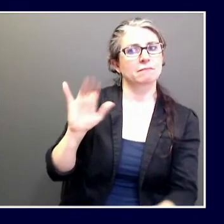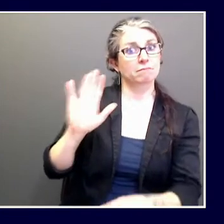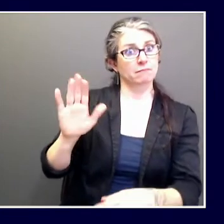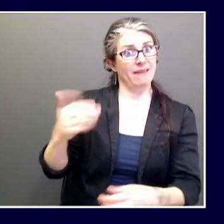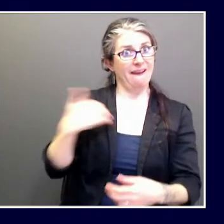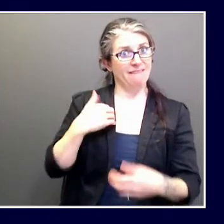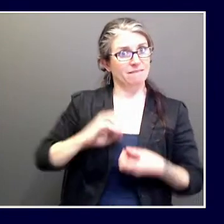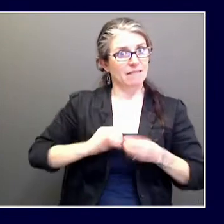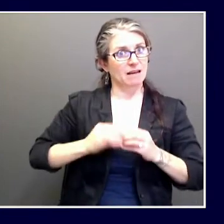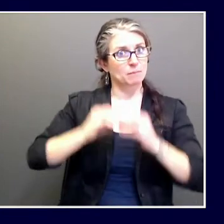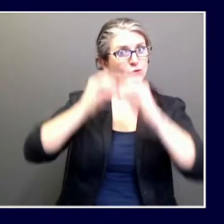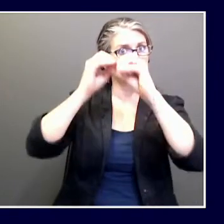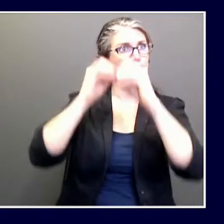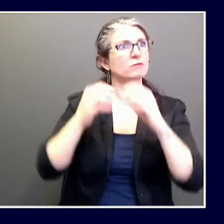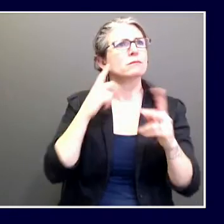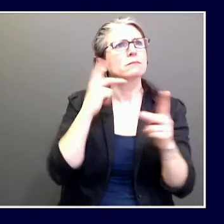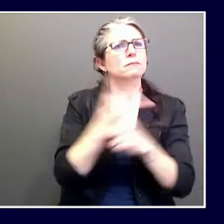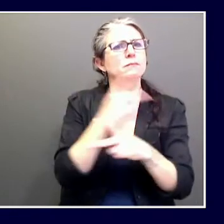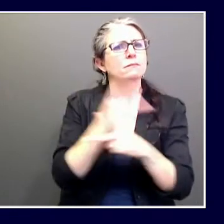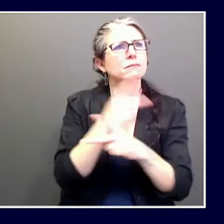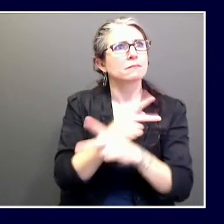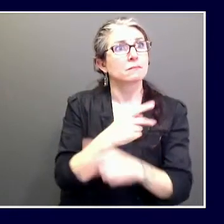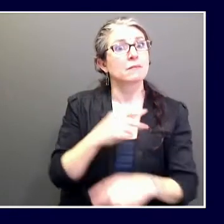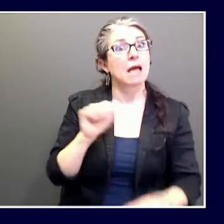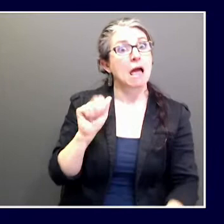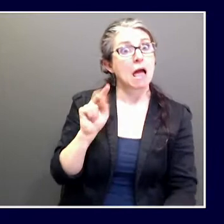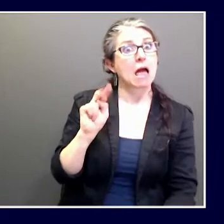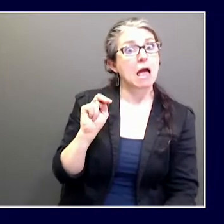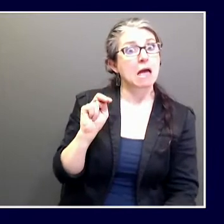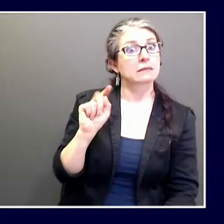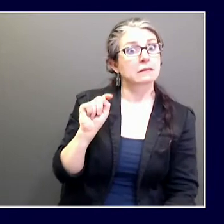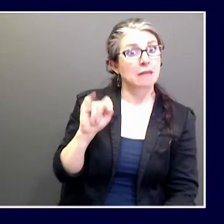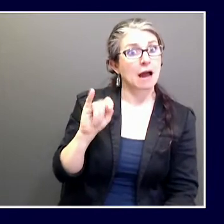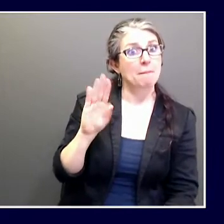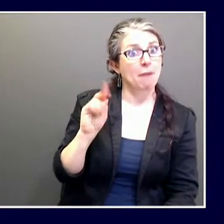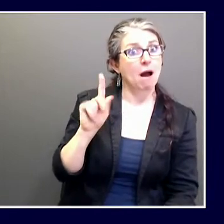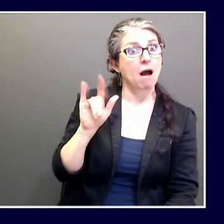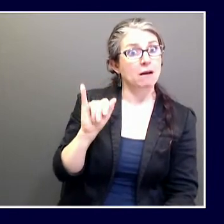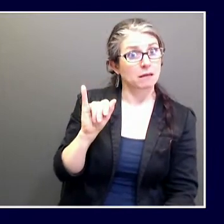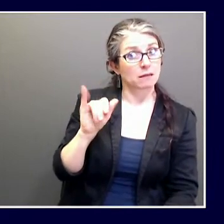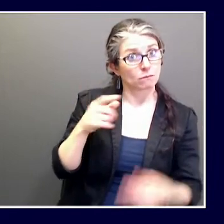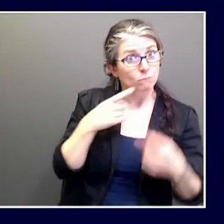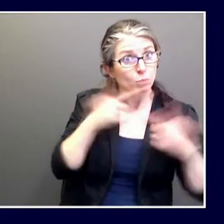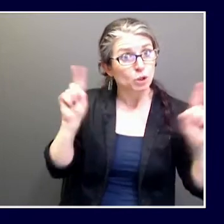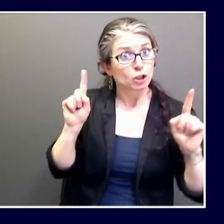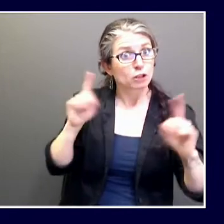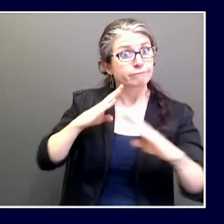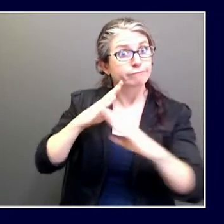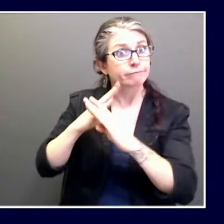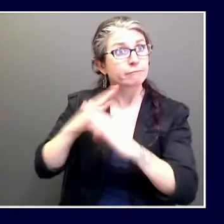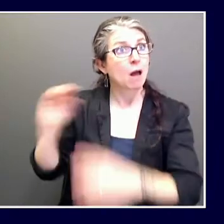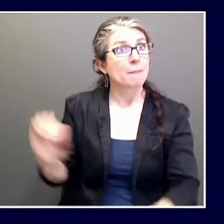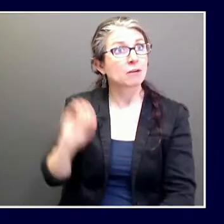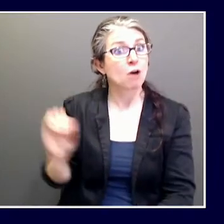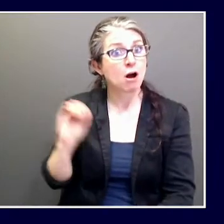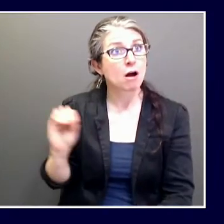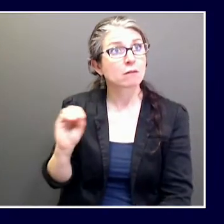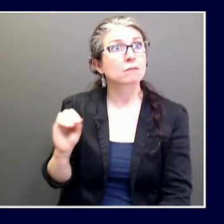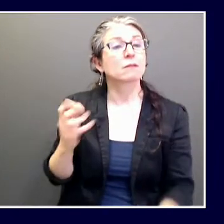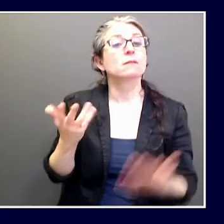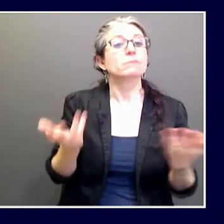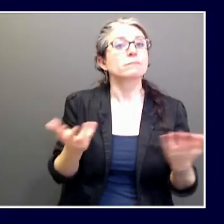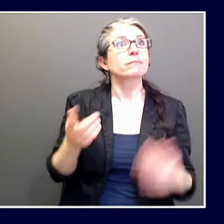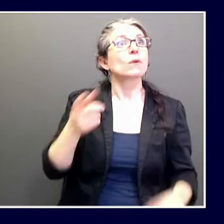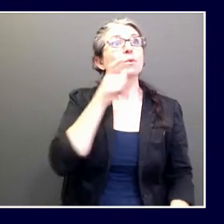Omicron. Scientists that have briefed state health officials have indicated that that will take a few weeks. Longer off in